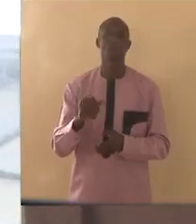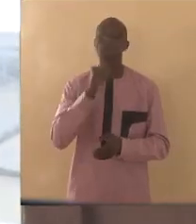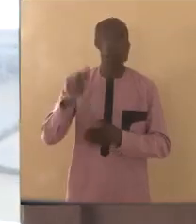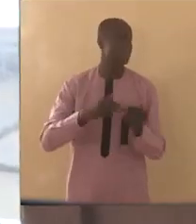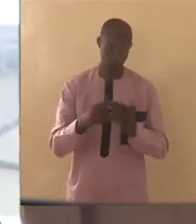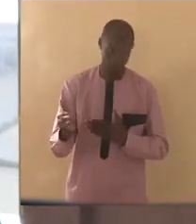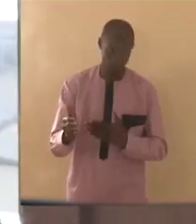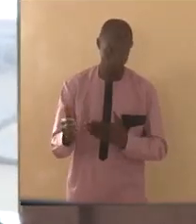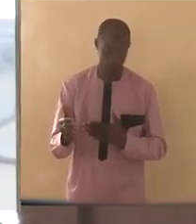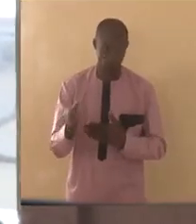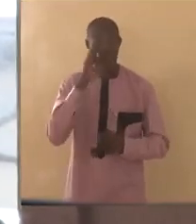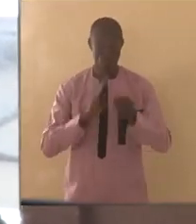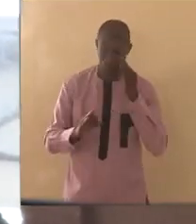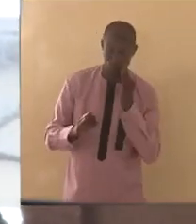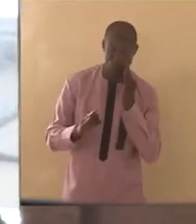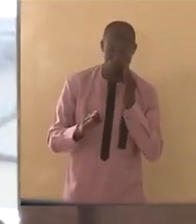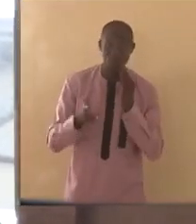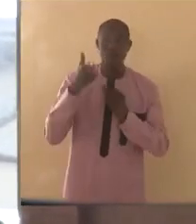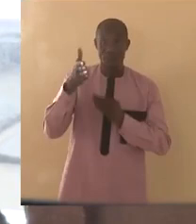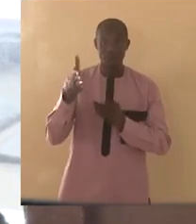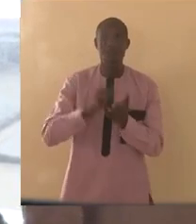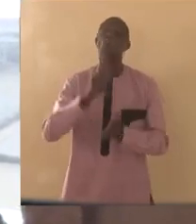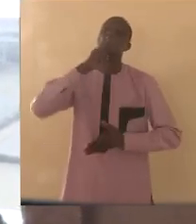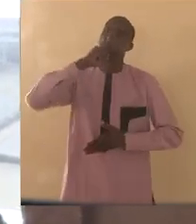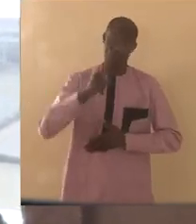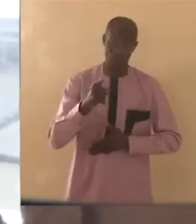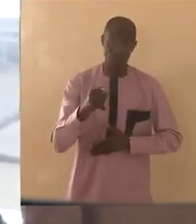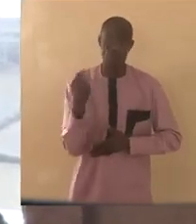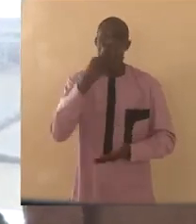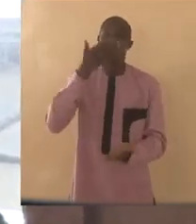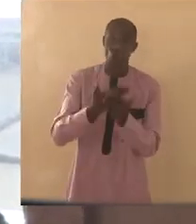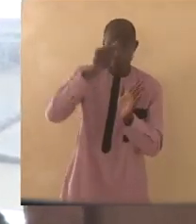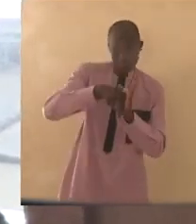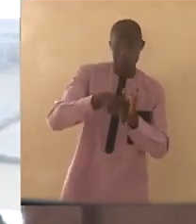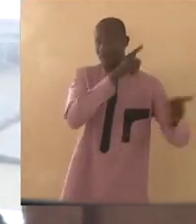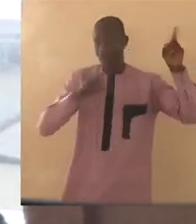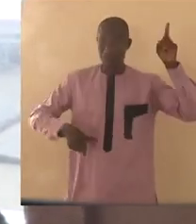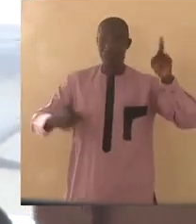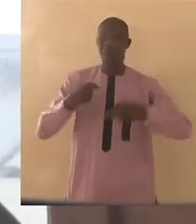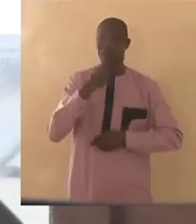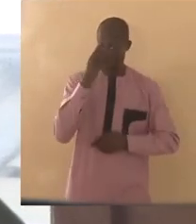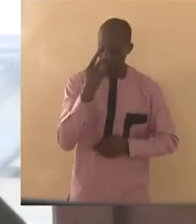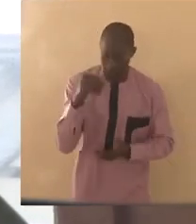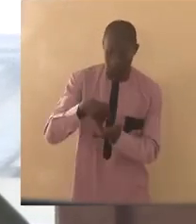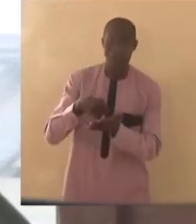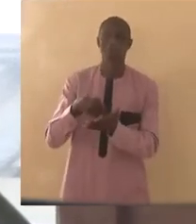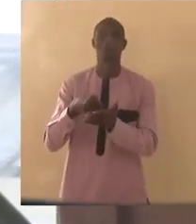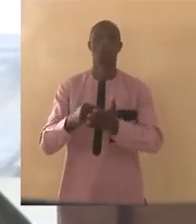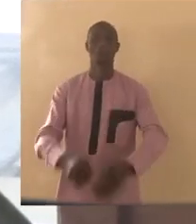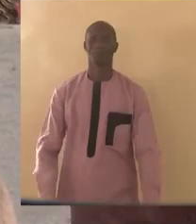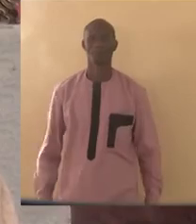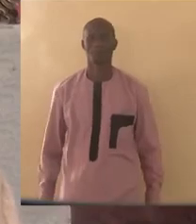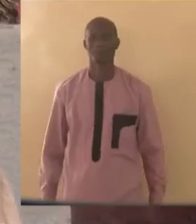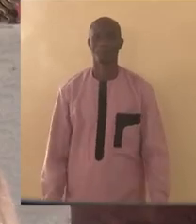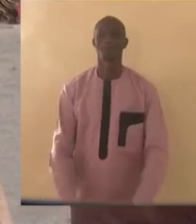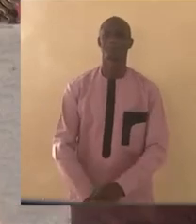of the disappointment, the frustration, there is that certainty that the goodness of the Lord, we shall still see it. Regardless of